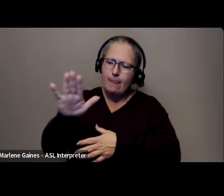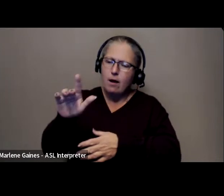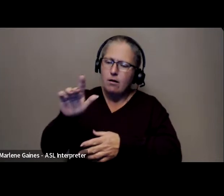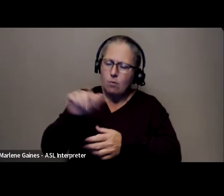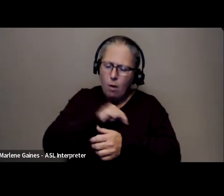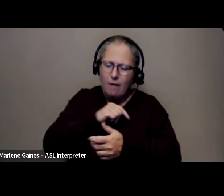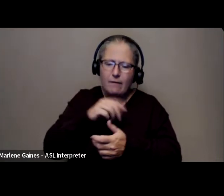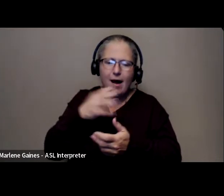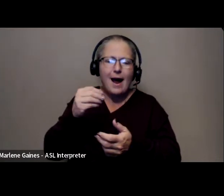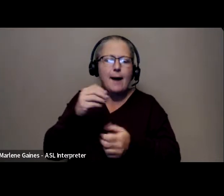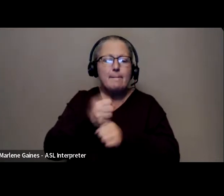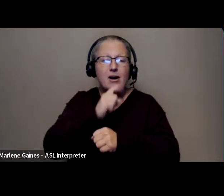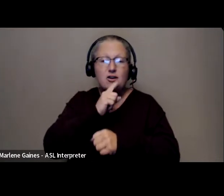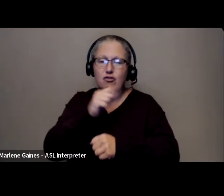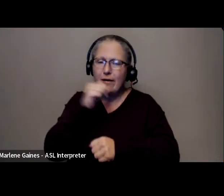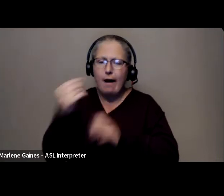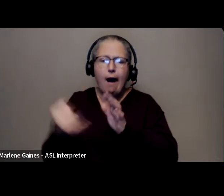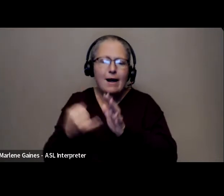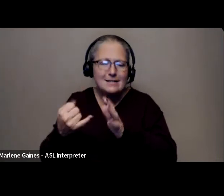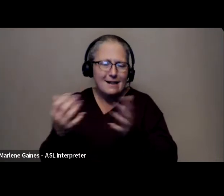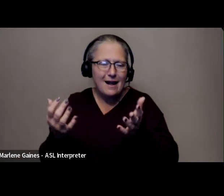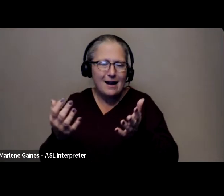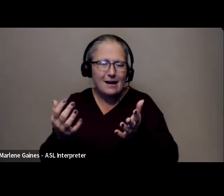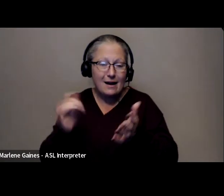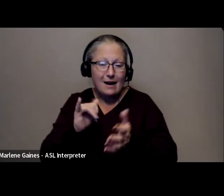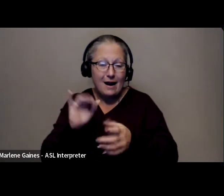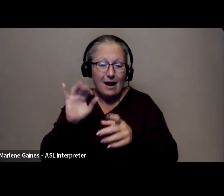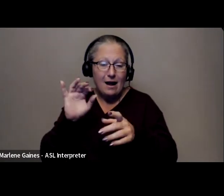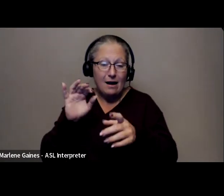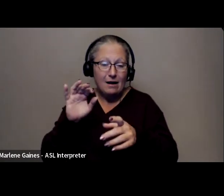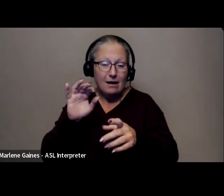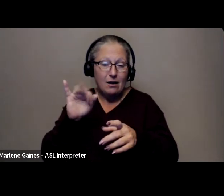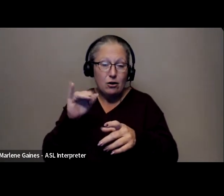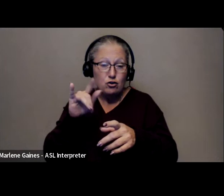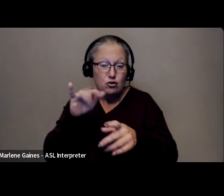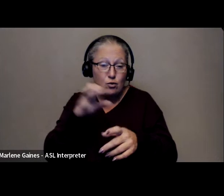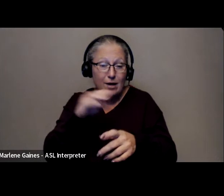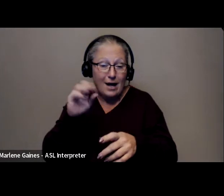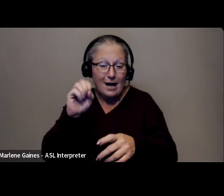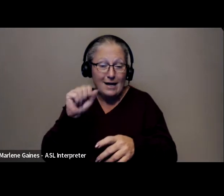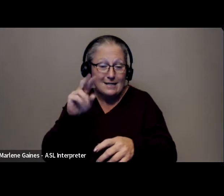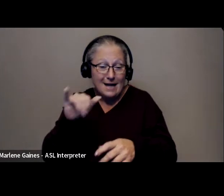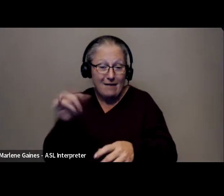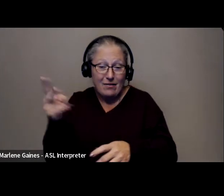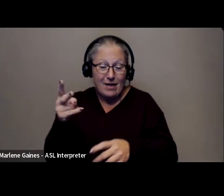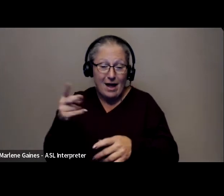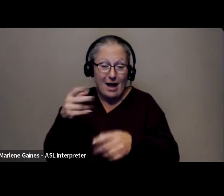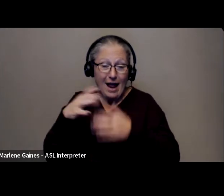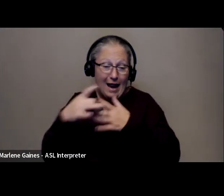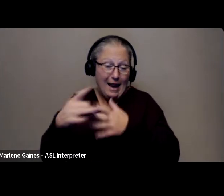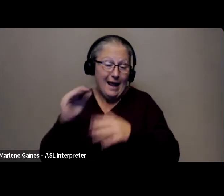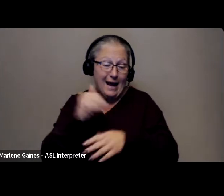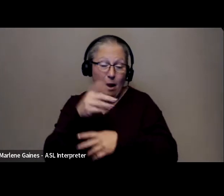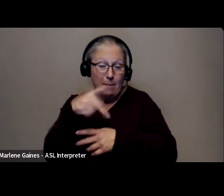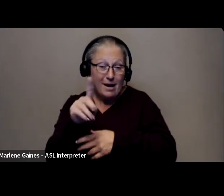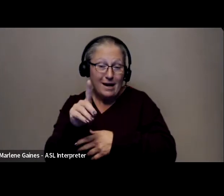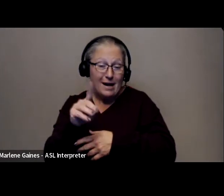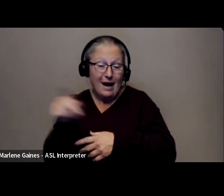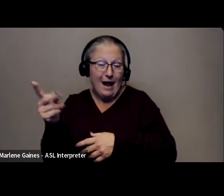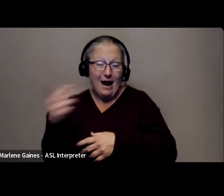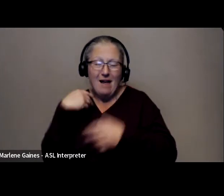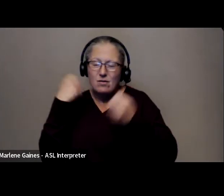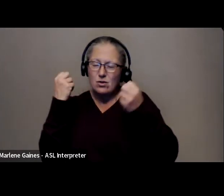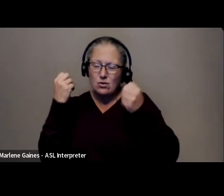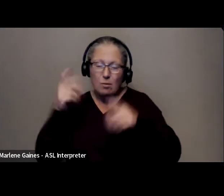mean, it's just, like Julia and Savvy are here and they lead our PD. There's just so many different aspects to it